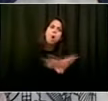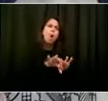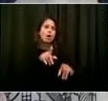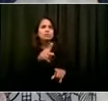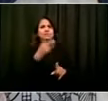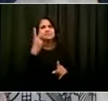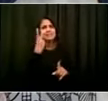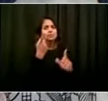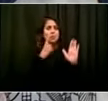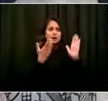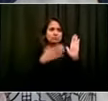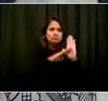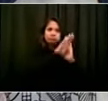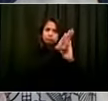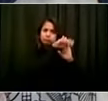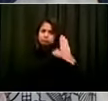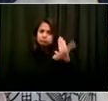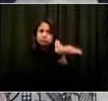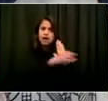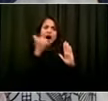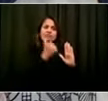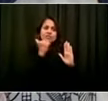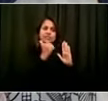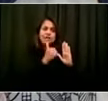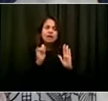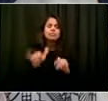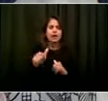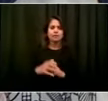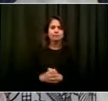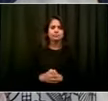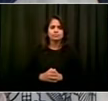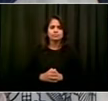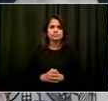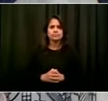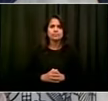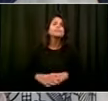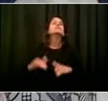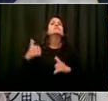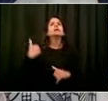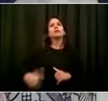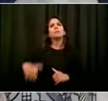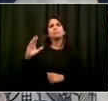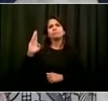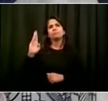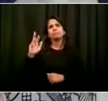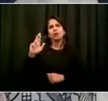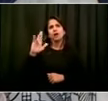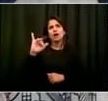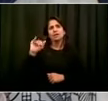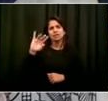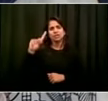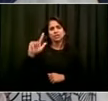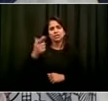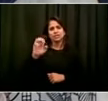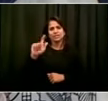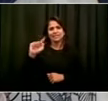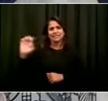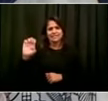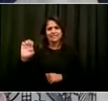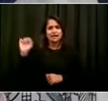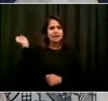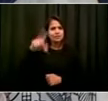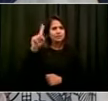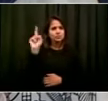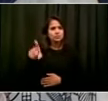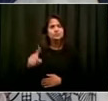Next is Bridget from WNYC. Hey, Mr. Mayor.